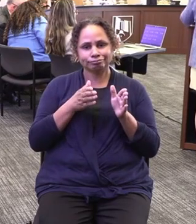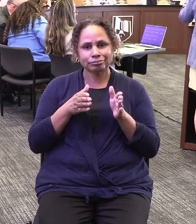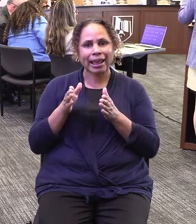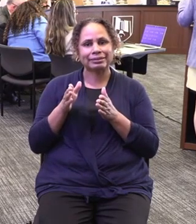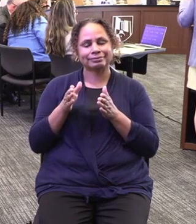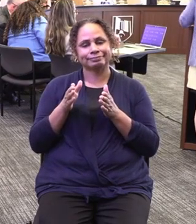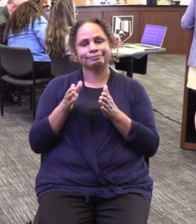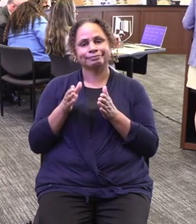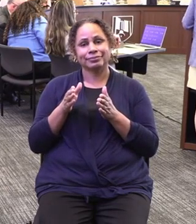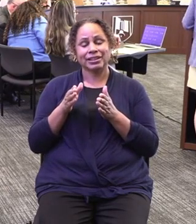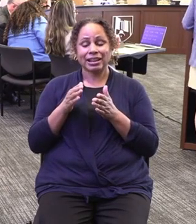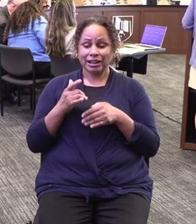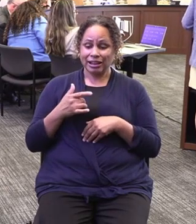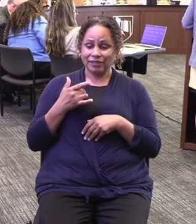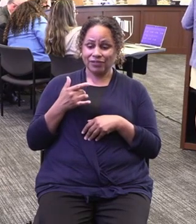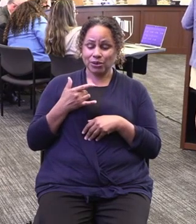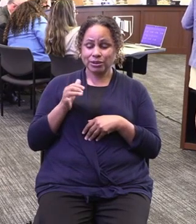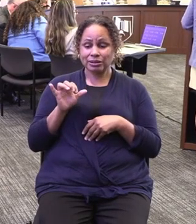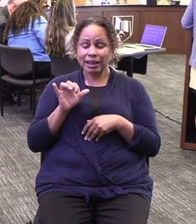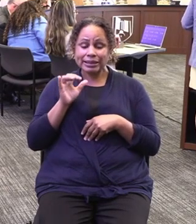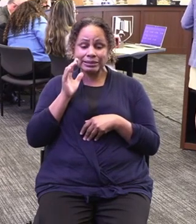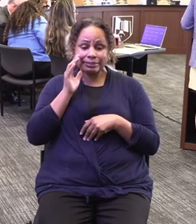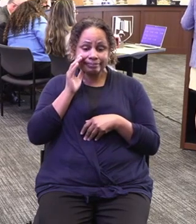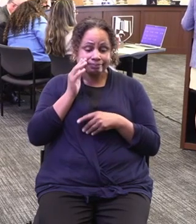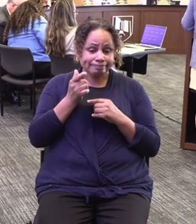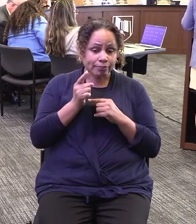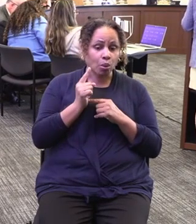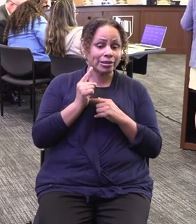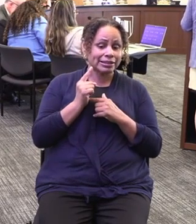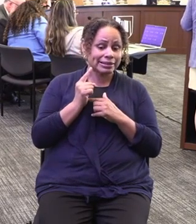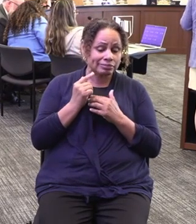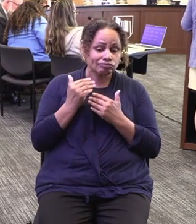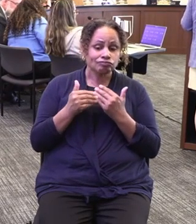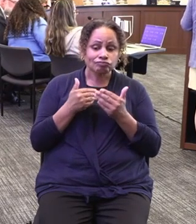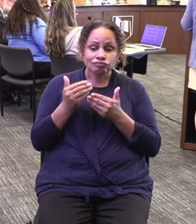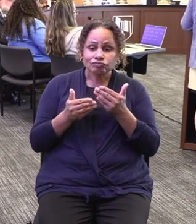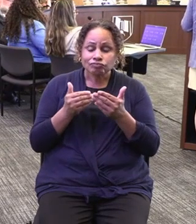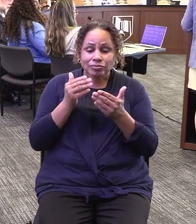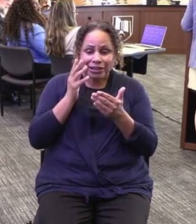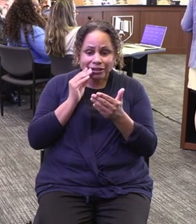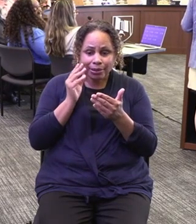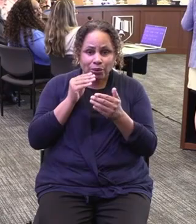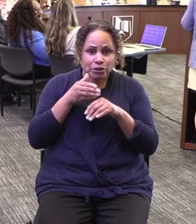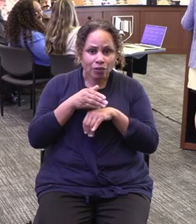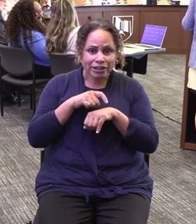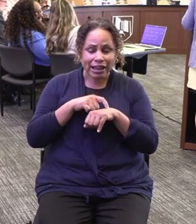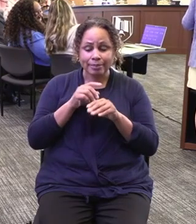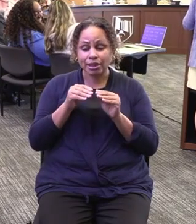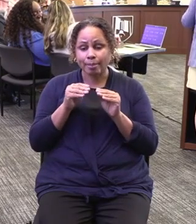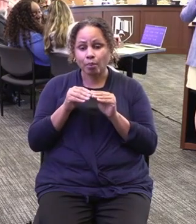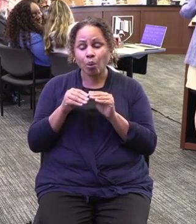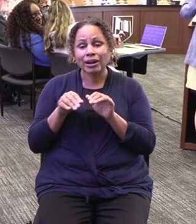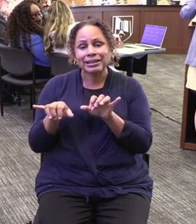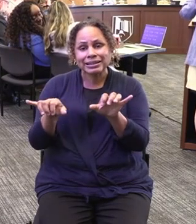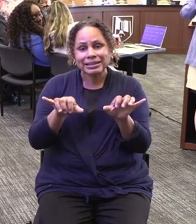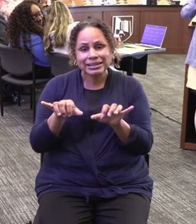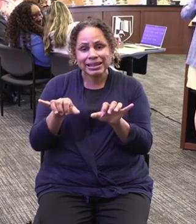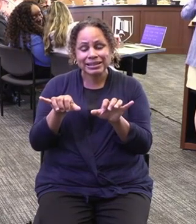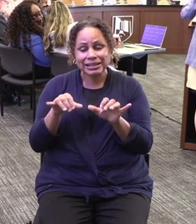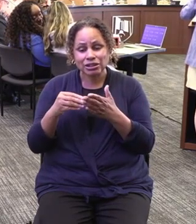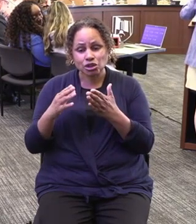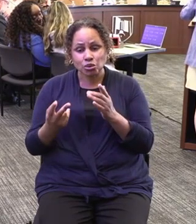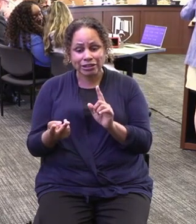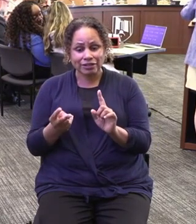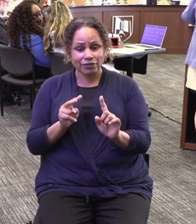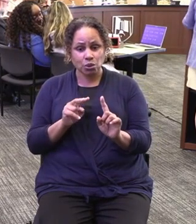like a series of moments over time. The more consistent students see JJC, the more we can stay top of